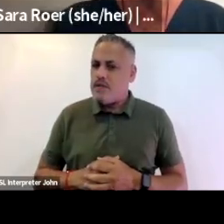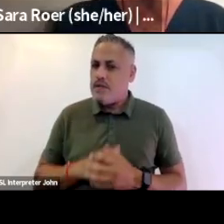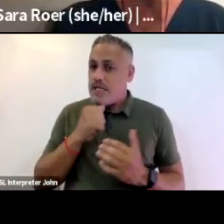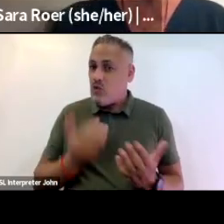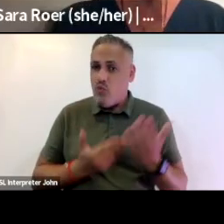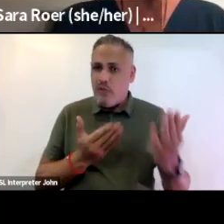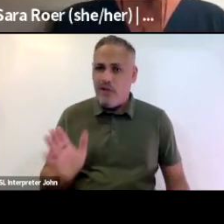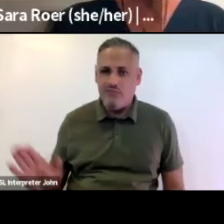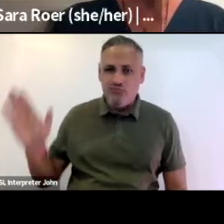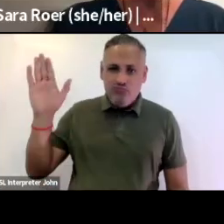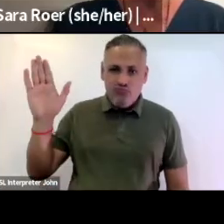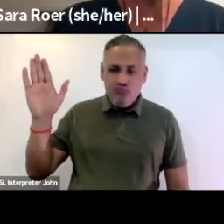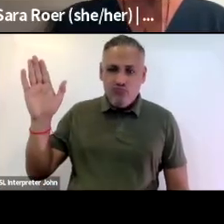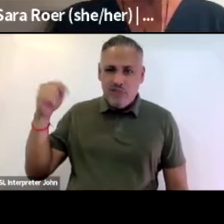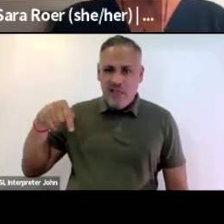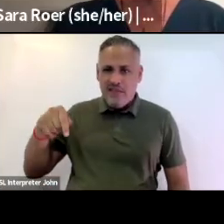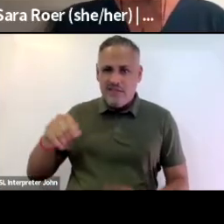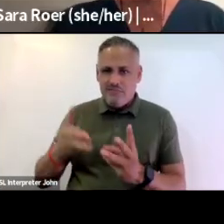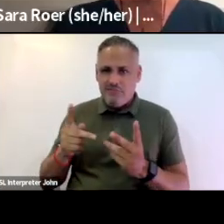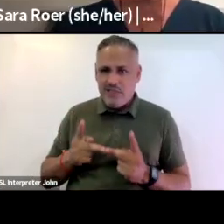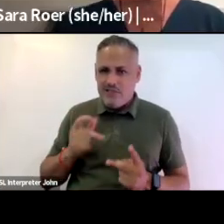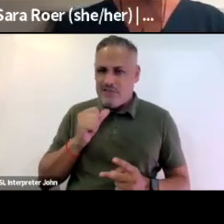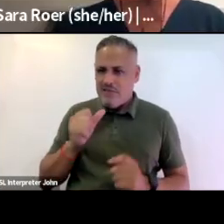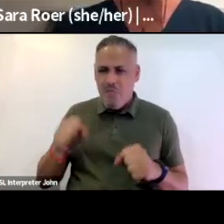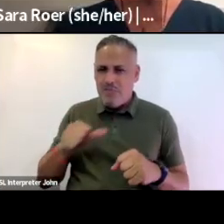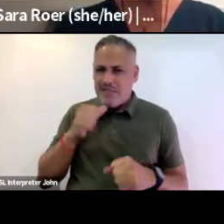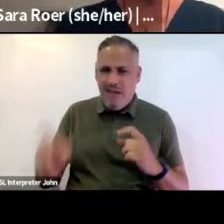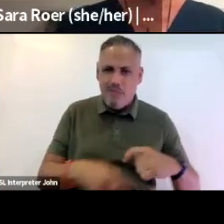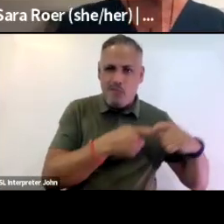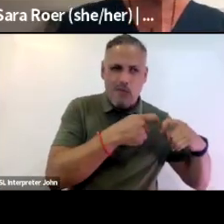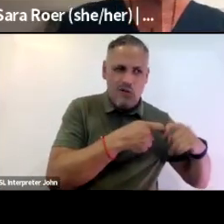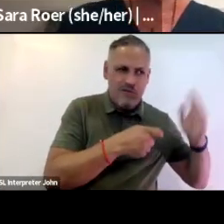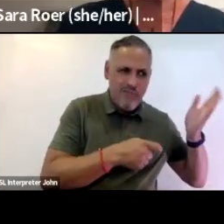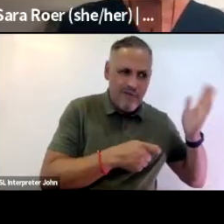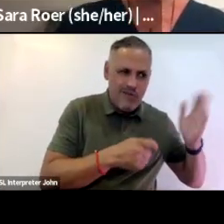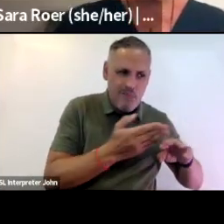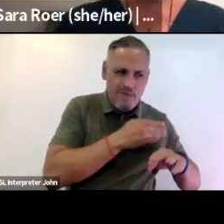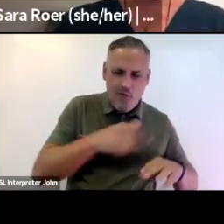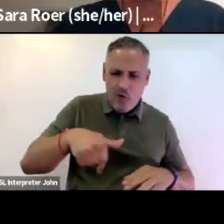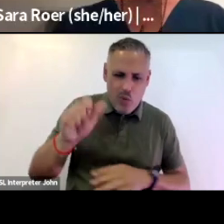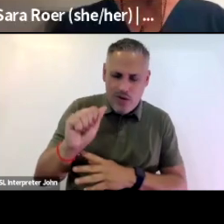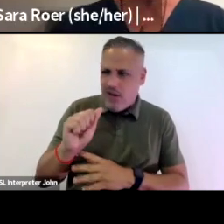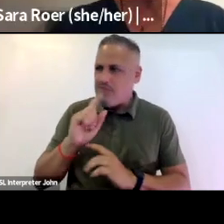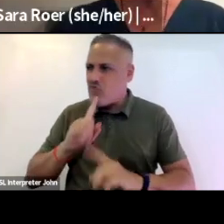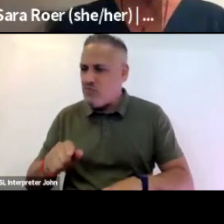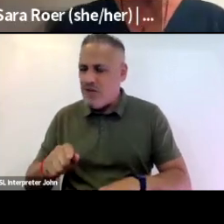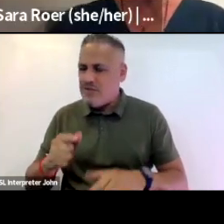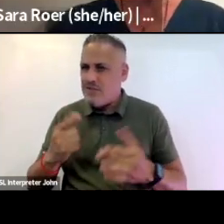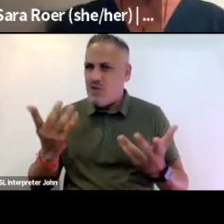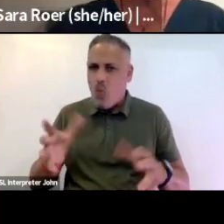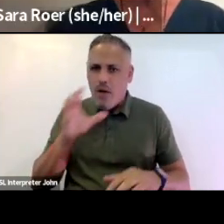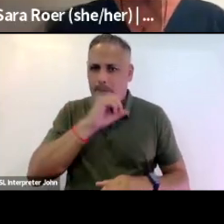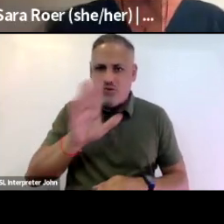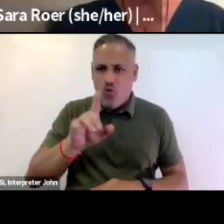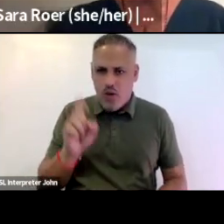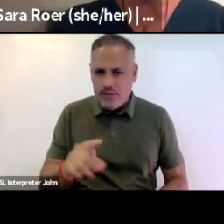your hand feature in the format of this webinar as we're unlikely to be able to pause the presentation prior to the Q&A section and we don't want to miss the question that you